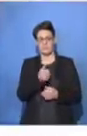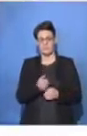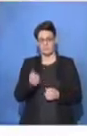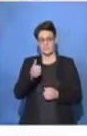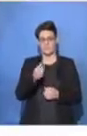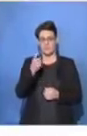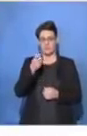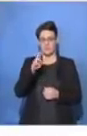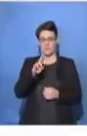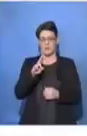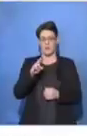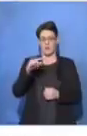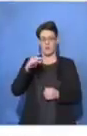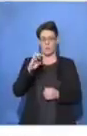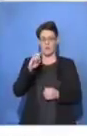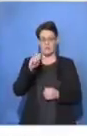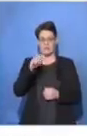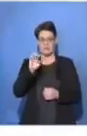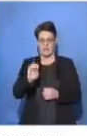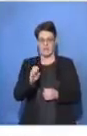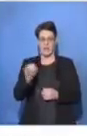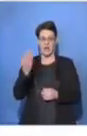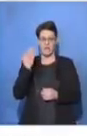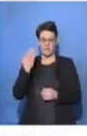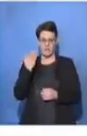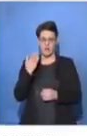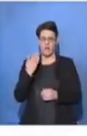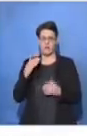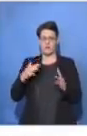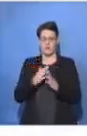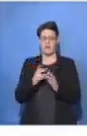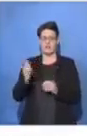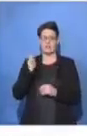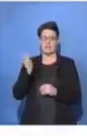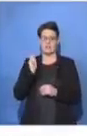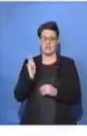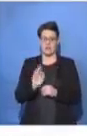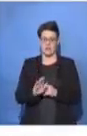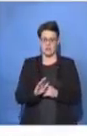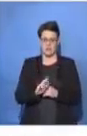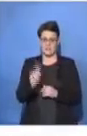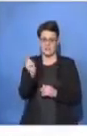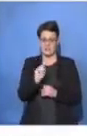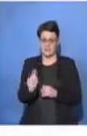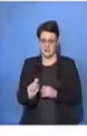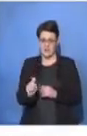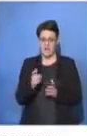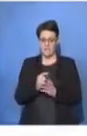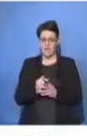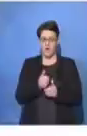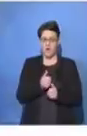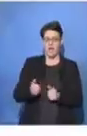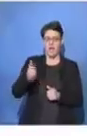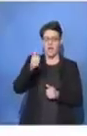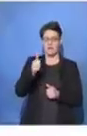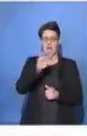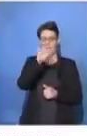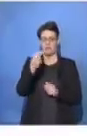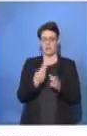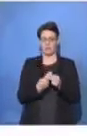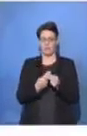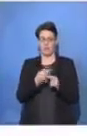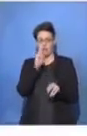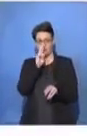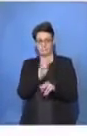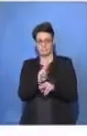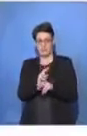Dr. Jakaya Mrisho Kikwete, former President of the United Republic of Tanzania and Head of the African Union Electoral Observation